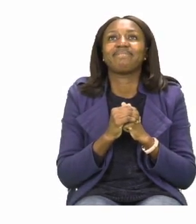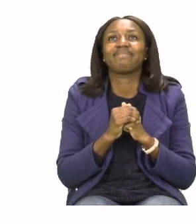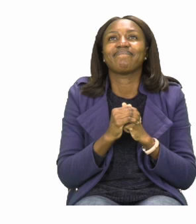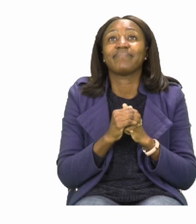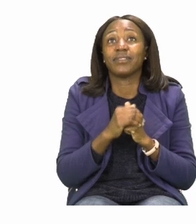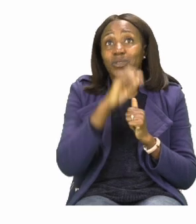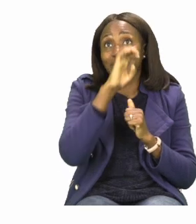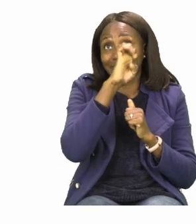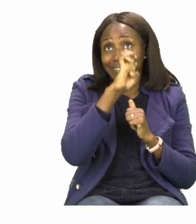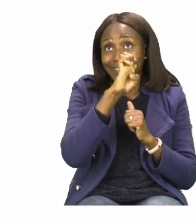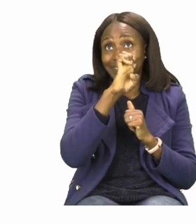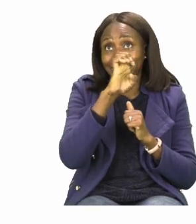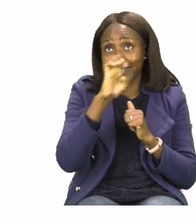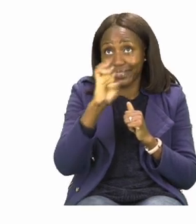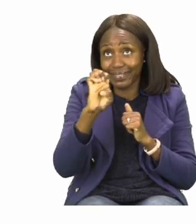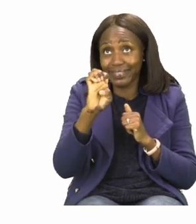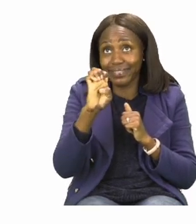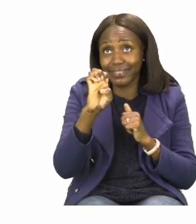E.